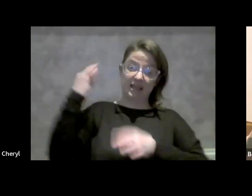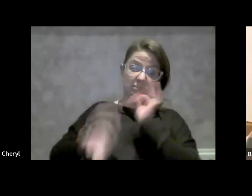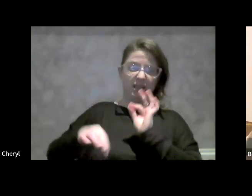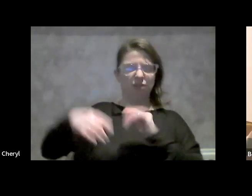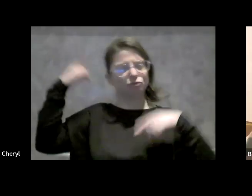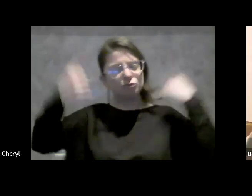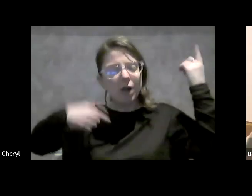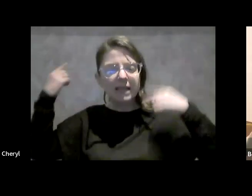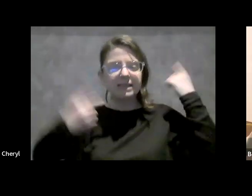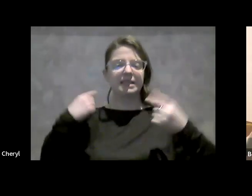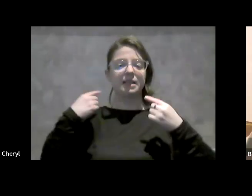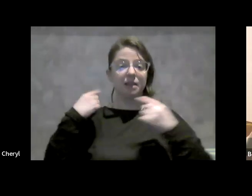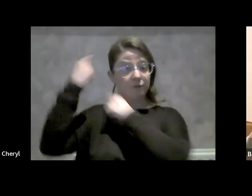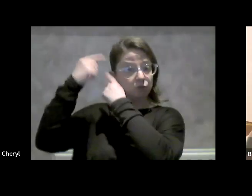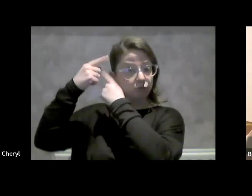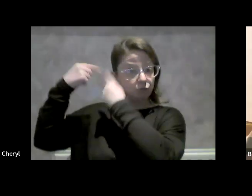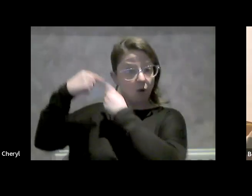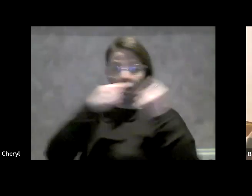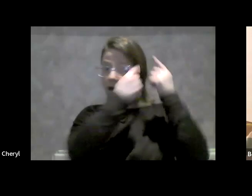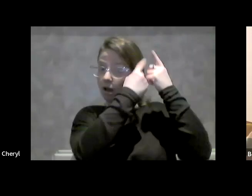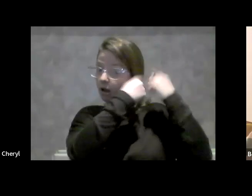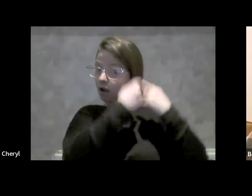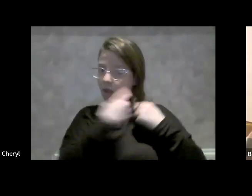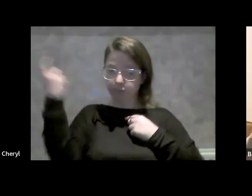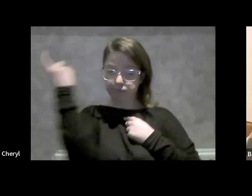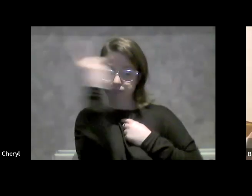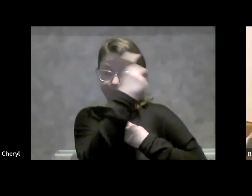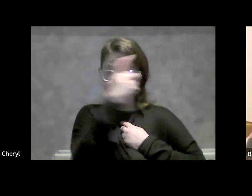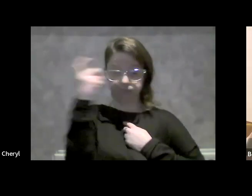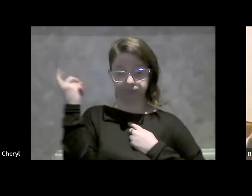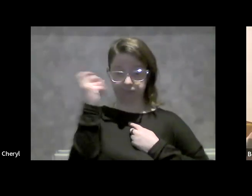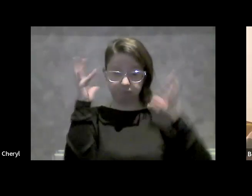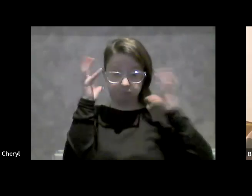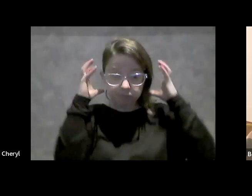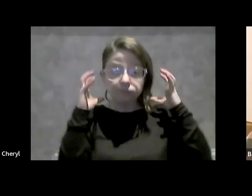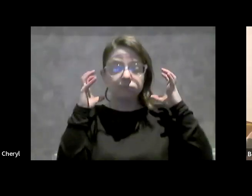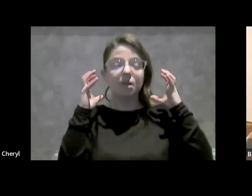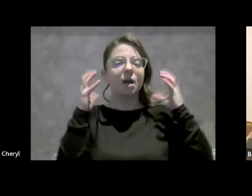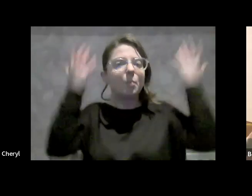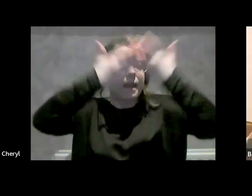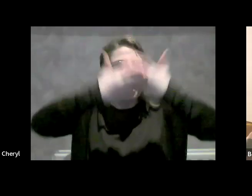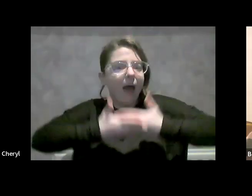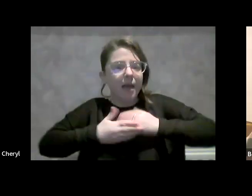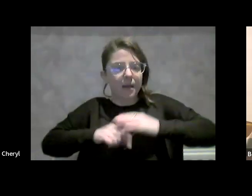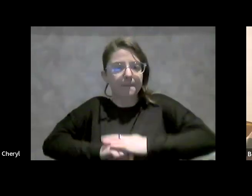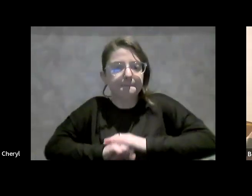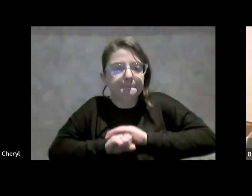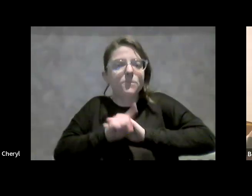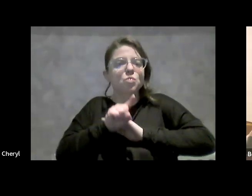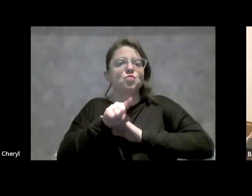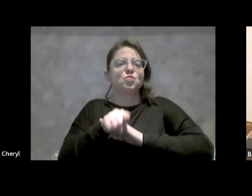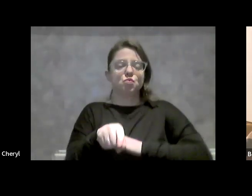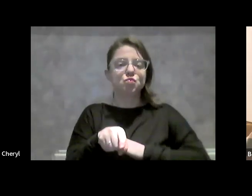hairspray as liberally as though it were lighter fluid. She snuck out in the night through the belly button during a conversation about